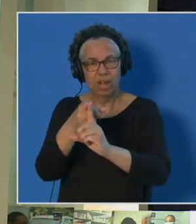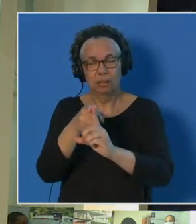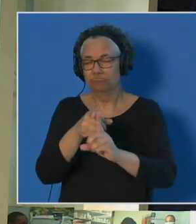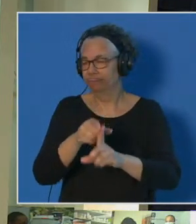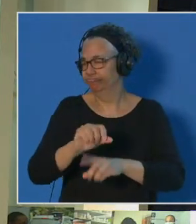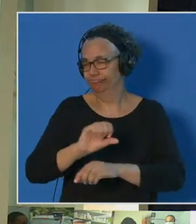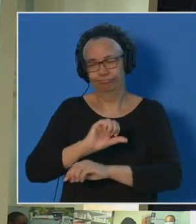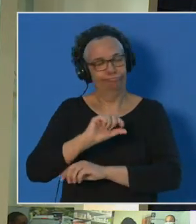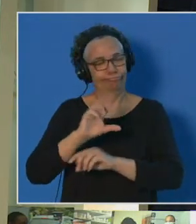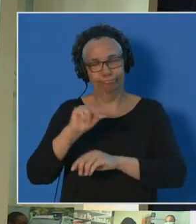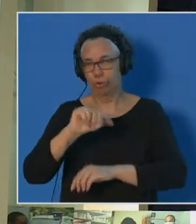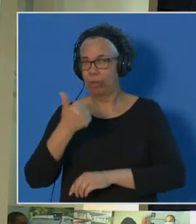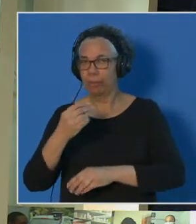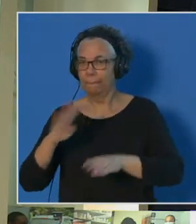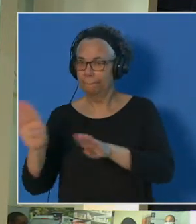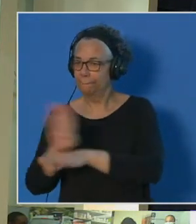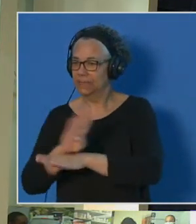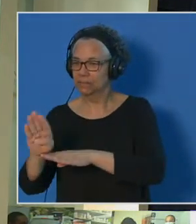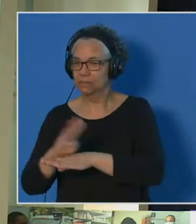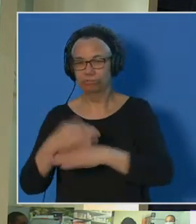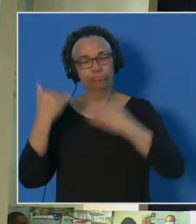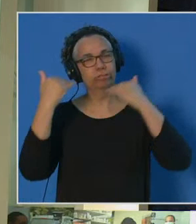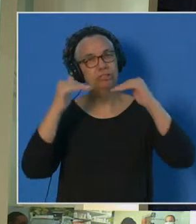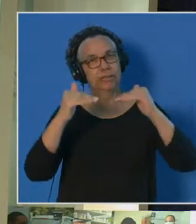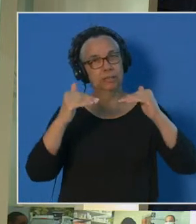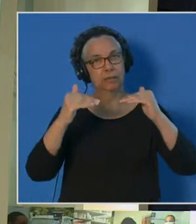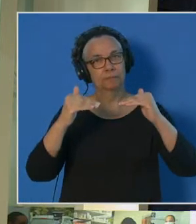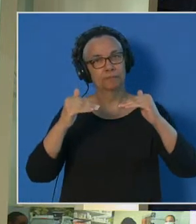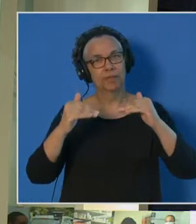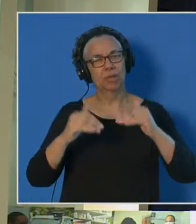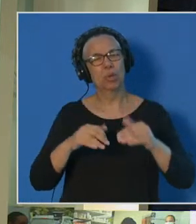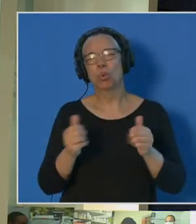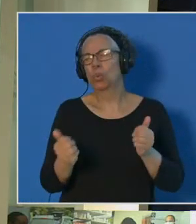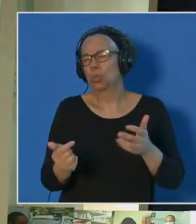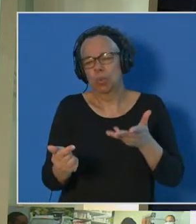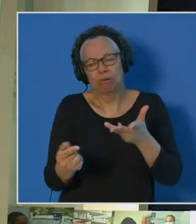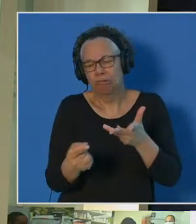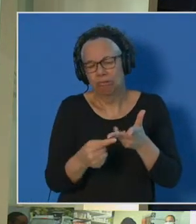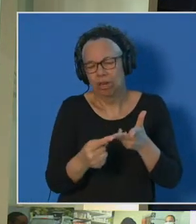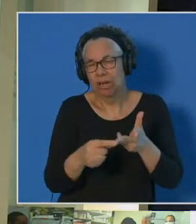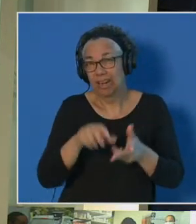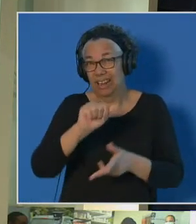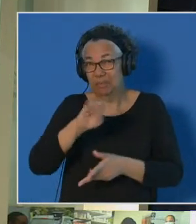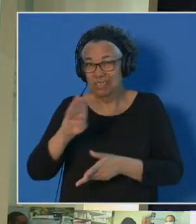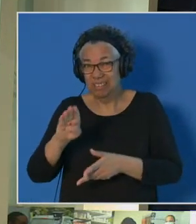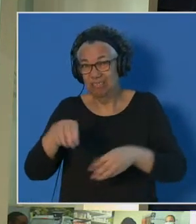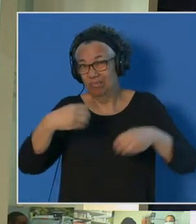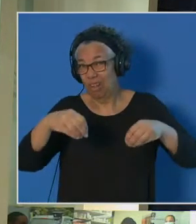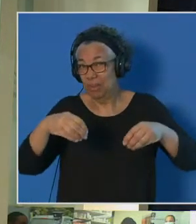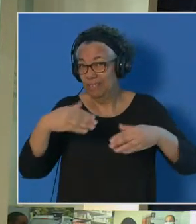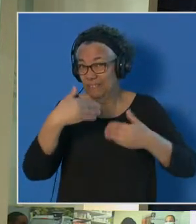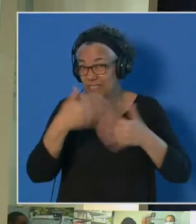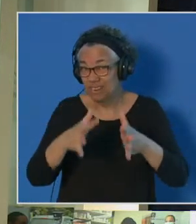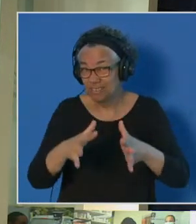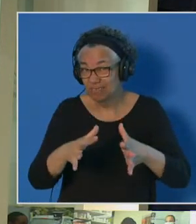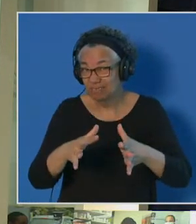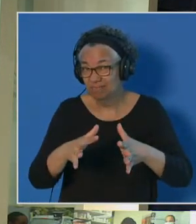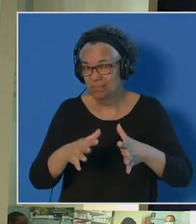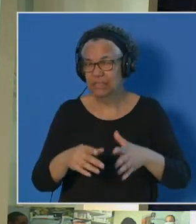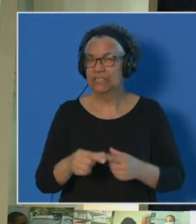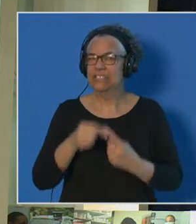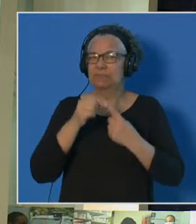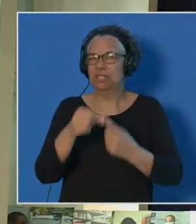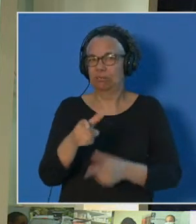have these restrictions imposed. Will phase 3 now upon us, will the Alphabet shopping system end, especially like for